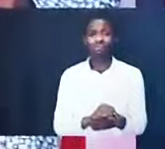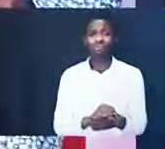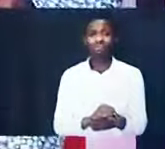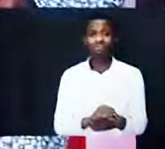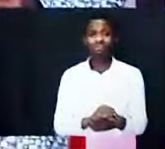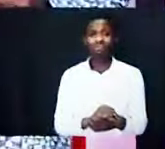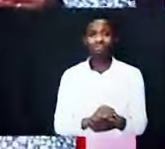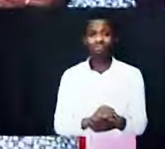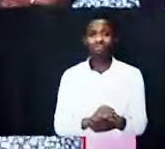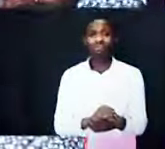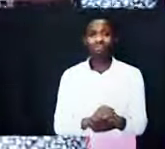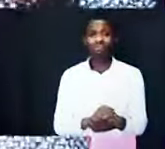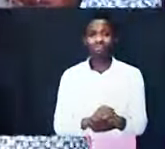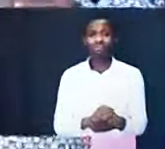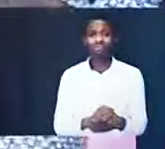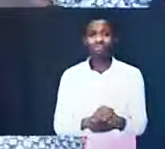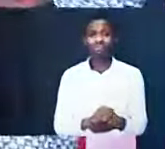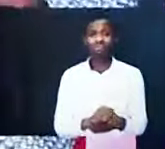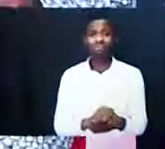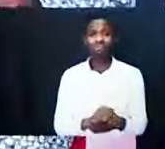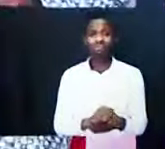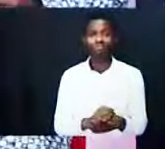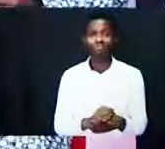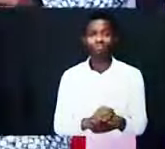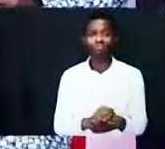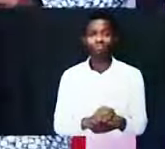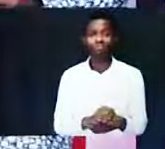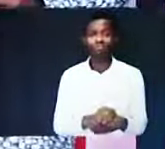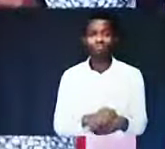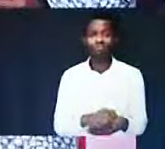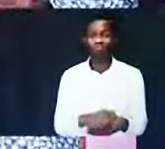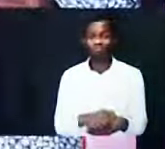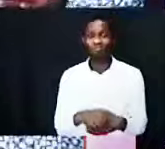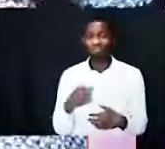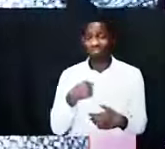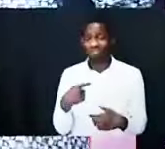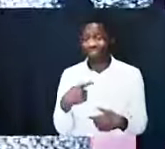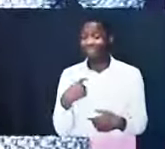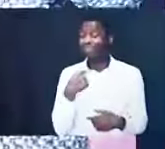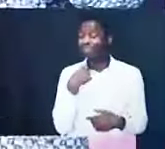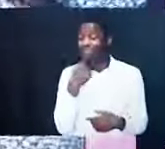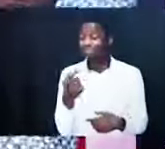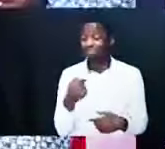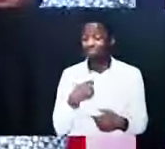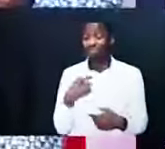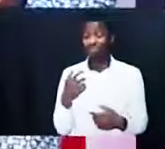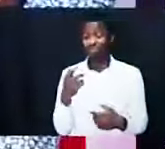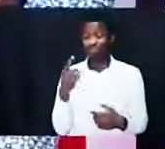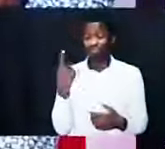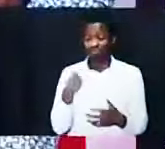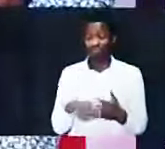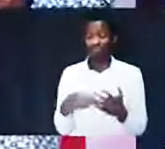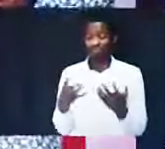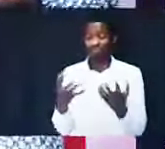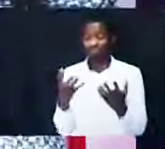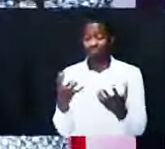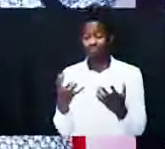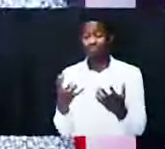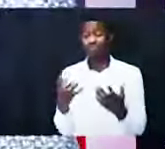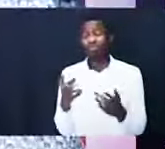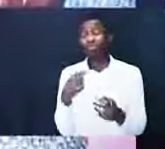is introduction. Then tell me what you have to tell me. That is the real